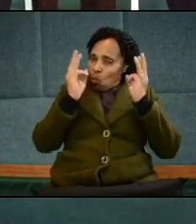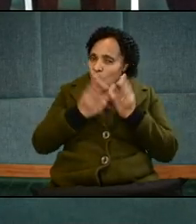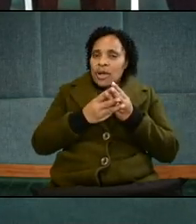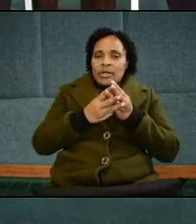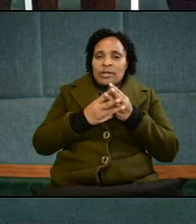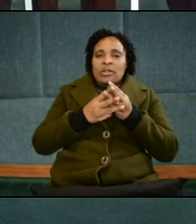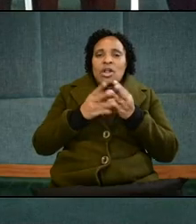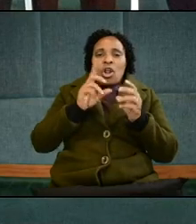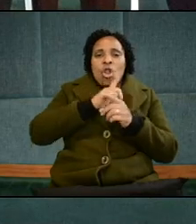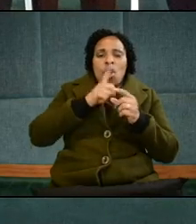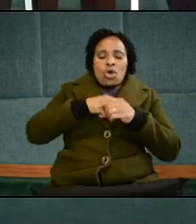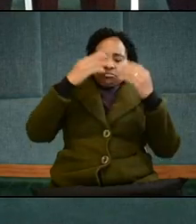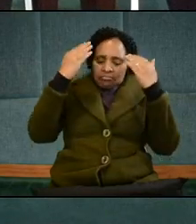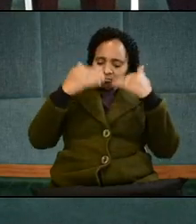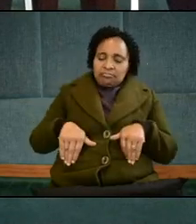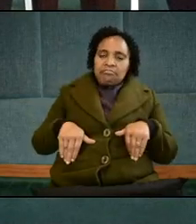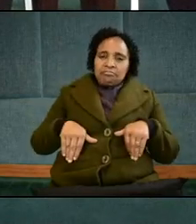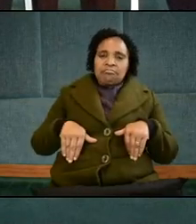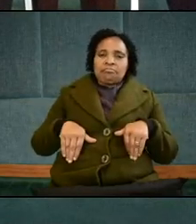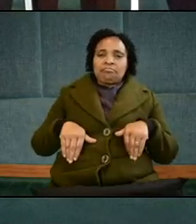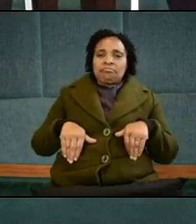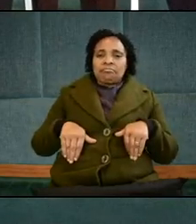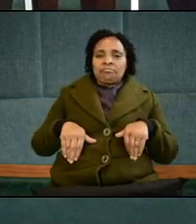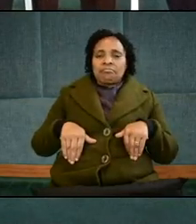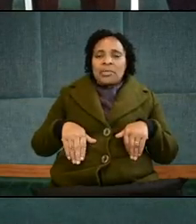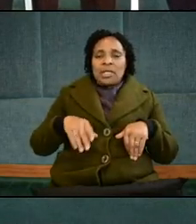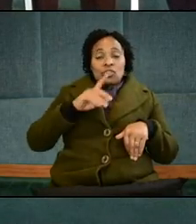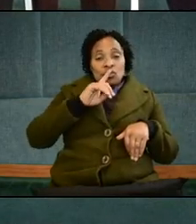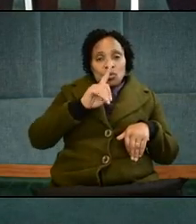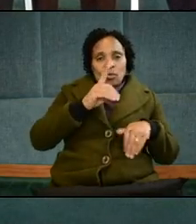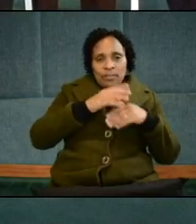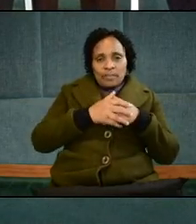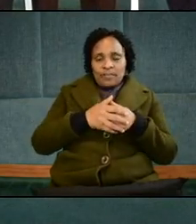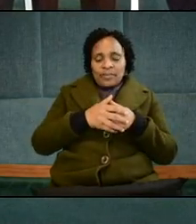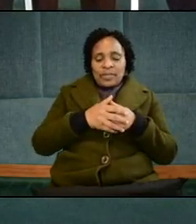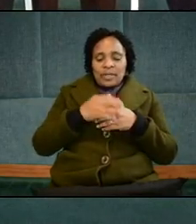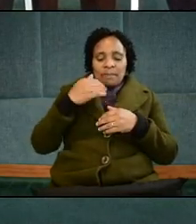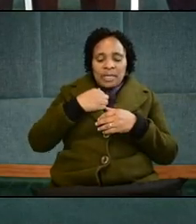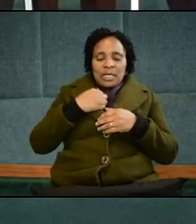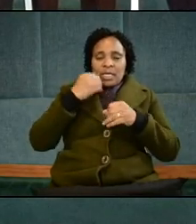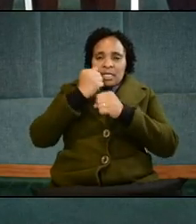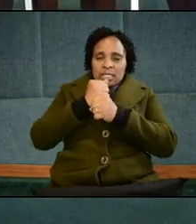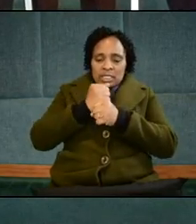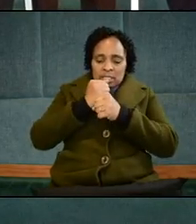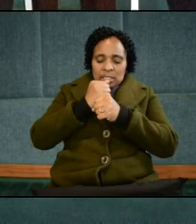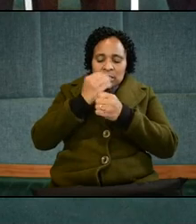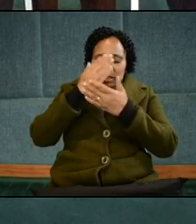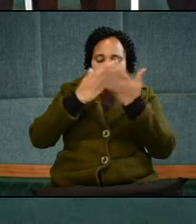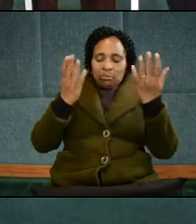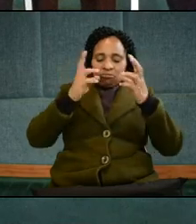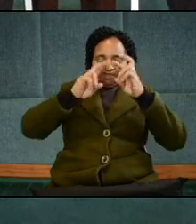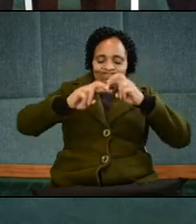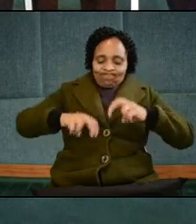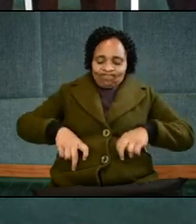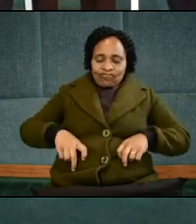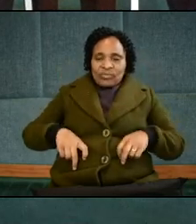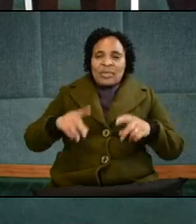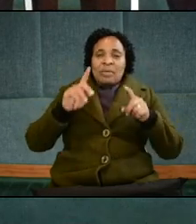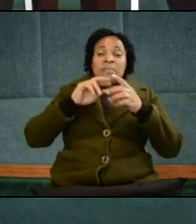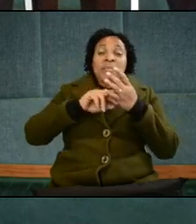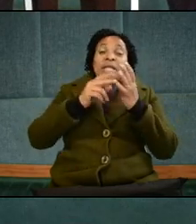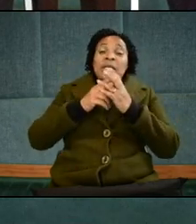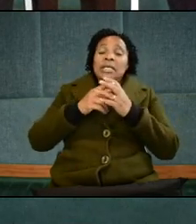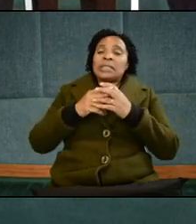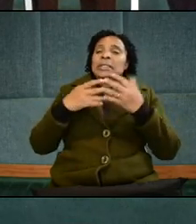just distances himself from you. Yeah, so I did some research on entertainment. So